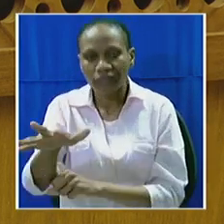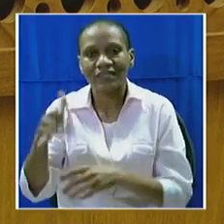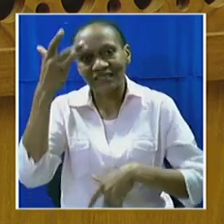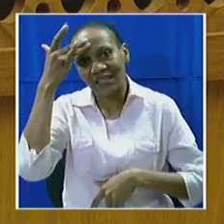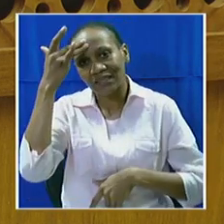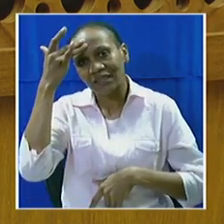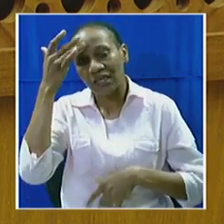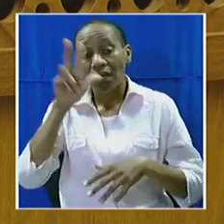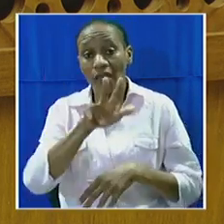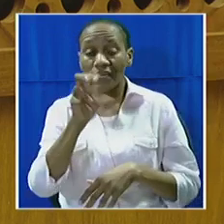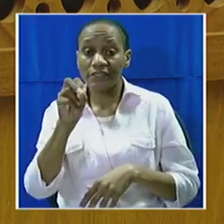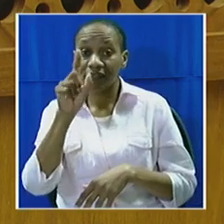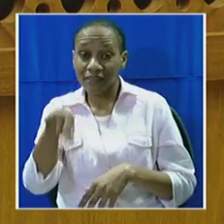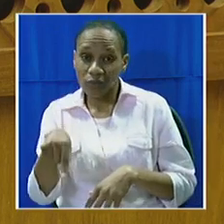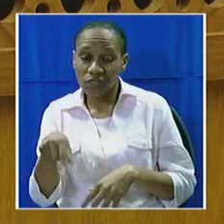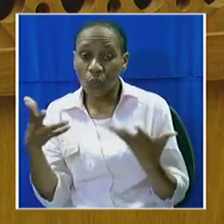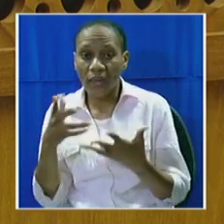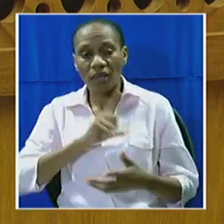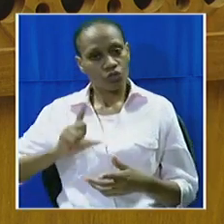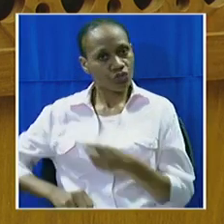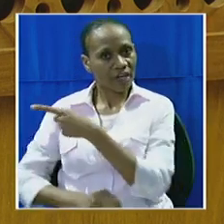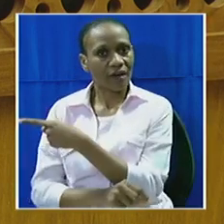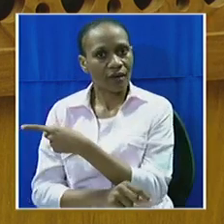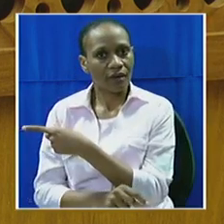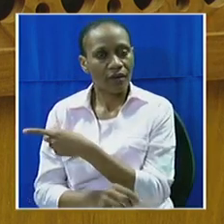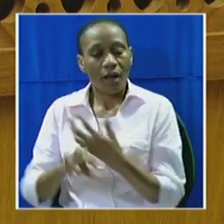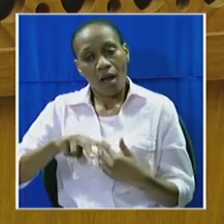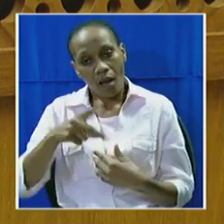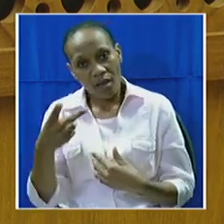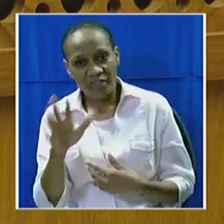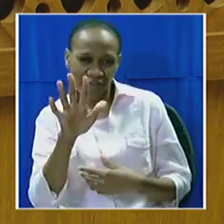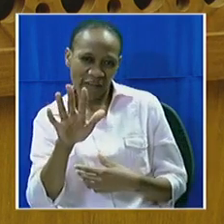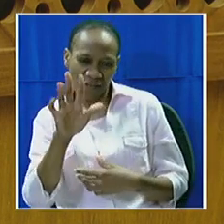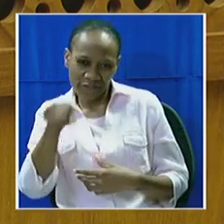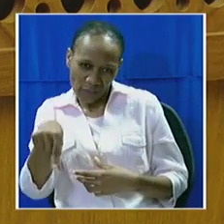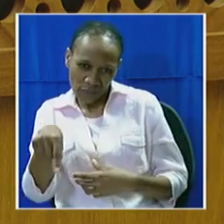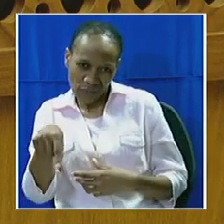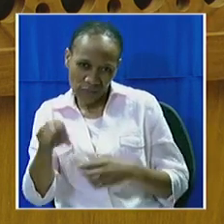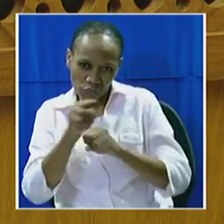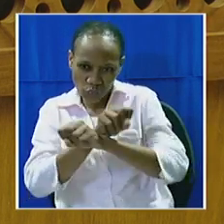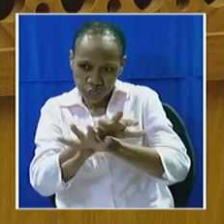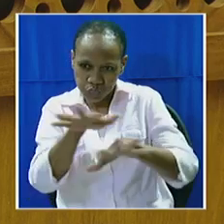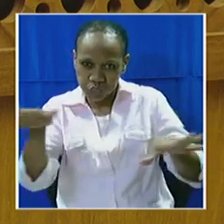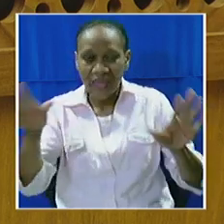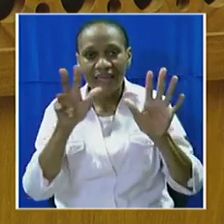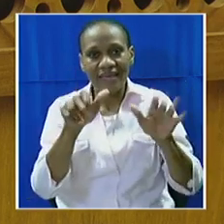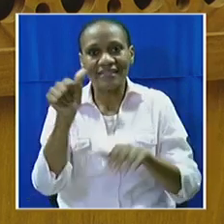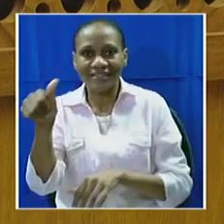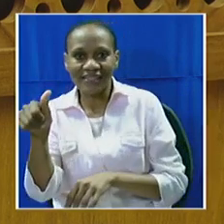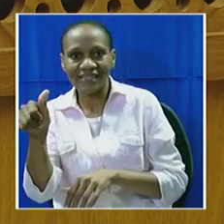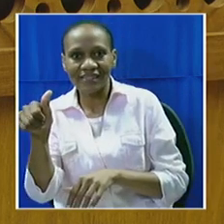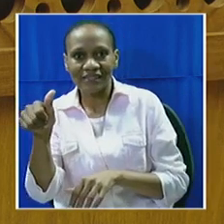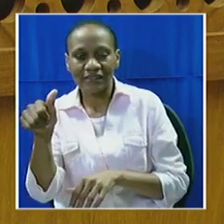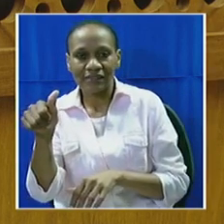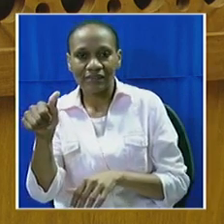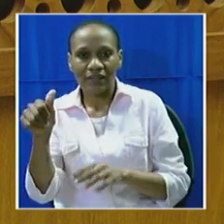infection, 80,000 of whom are in China, and the other 5,000 are spread in 86 countries plus one territory,